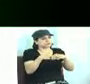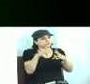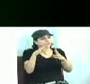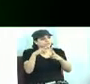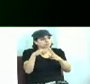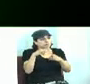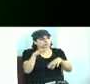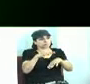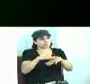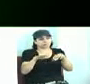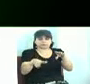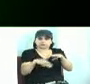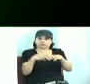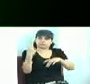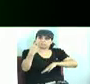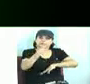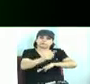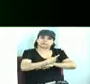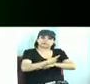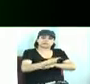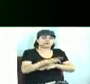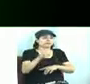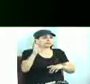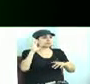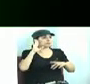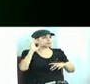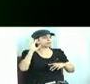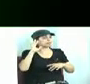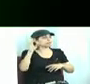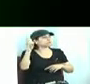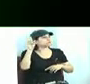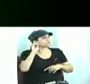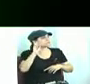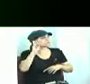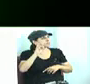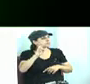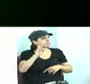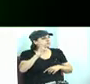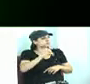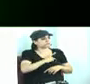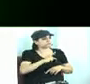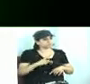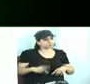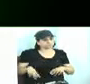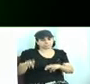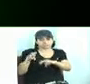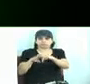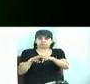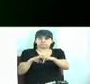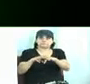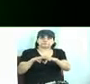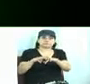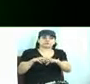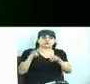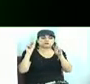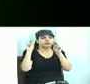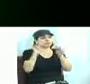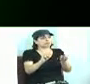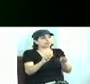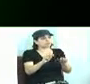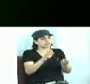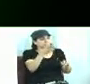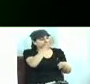day. And I heard a loud voice calling from the throne, "Look, God's tabernacle is among